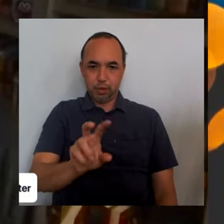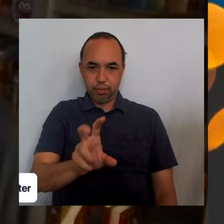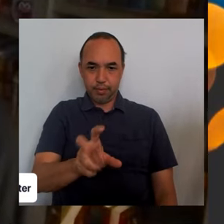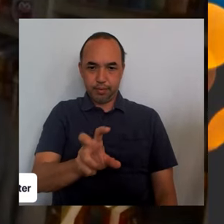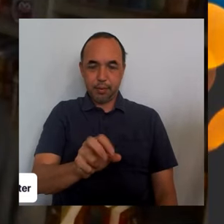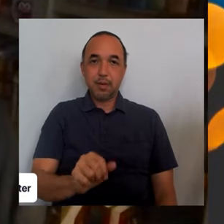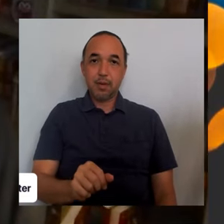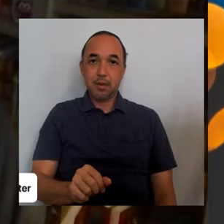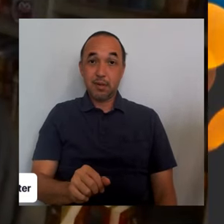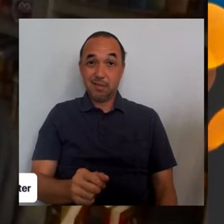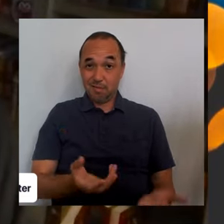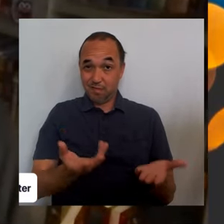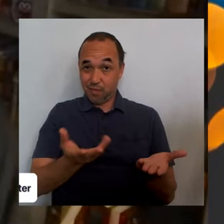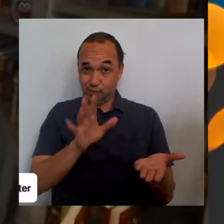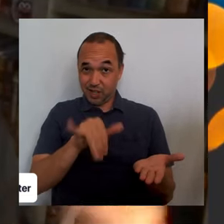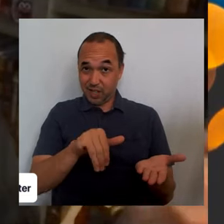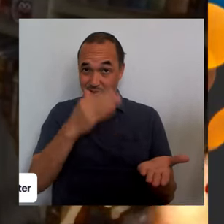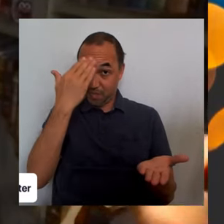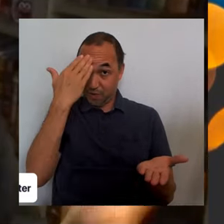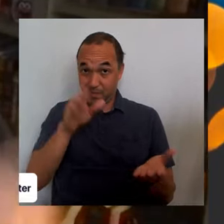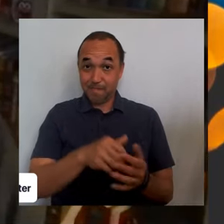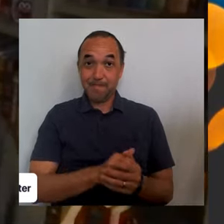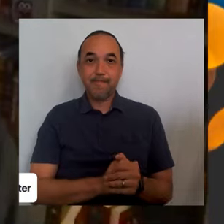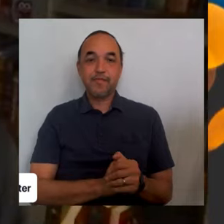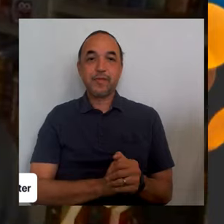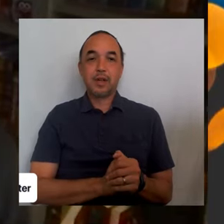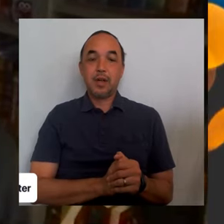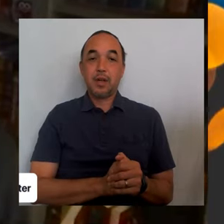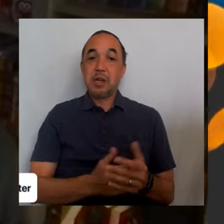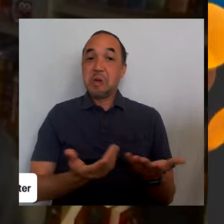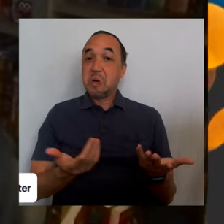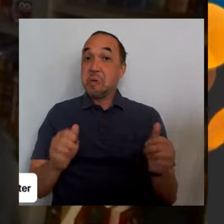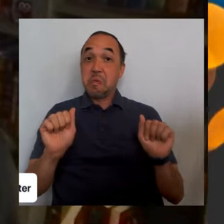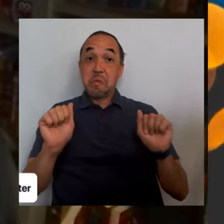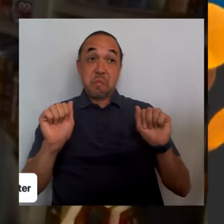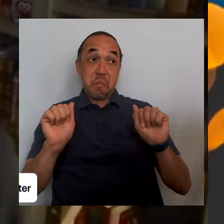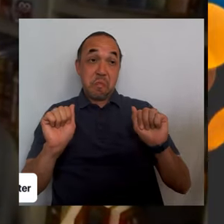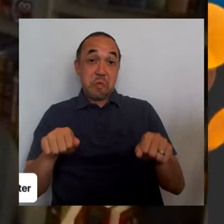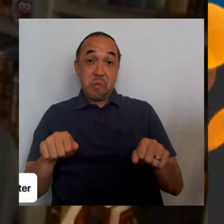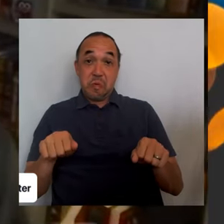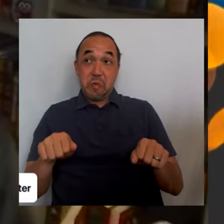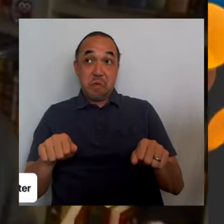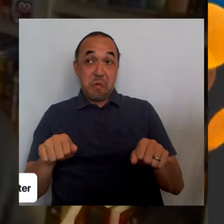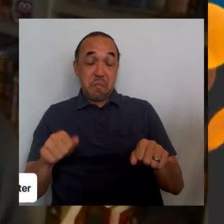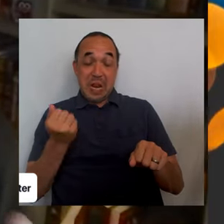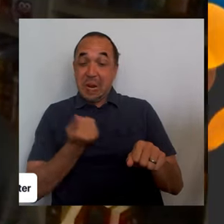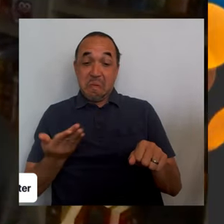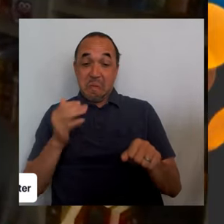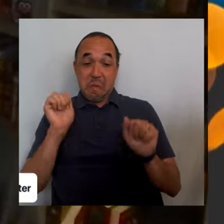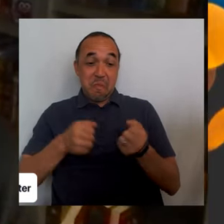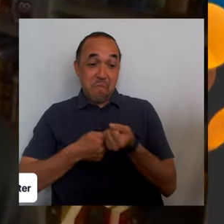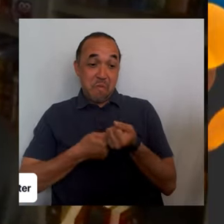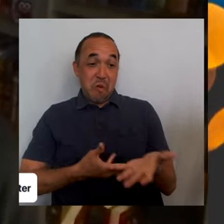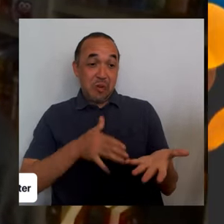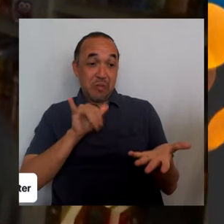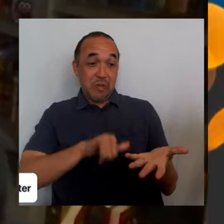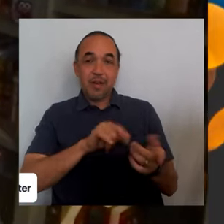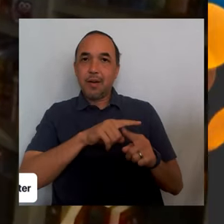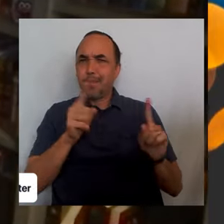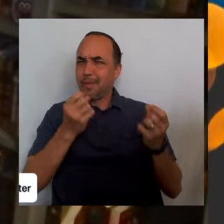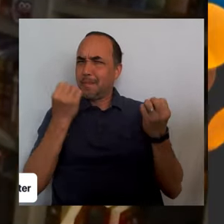Who knows? Realistically, it could have been anything, but there were a lot of things happening there